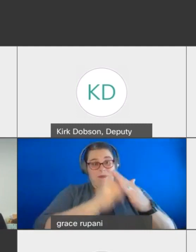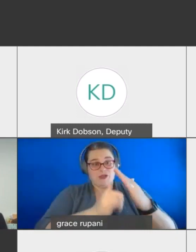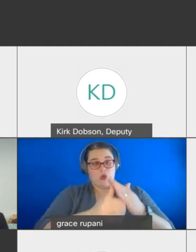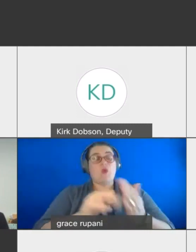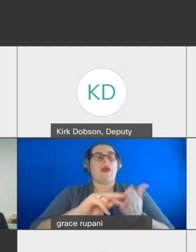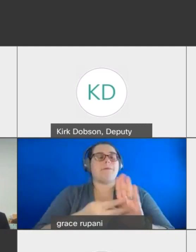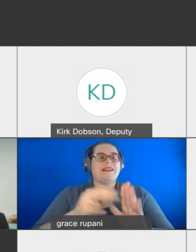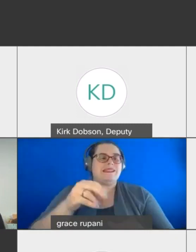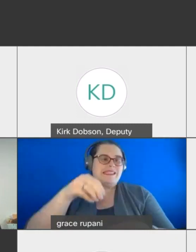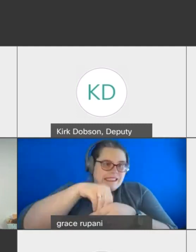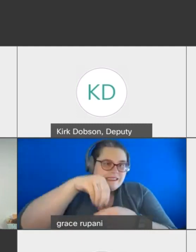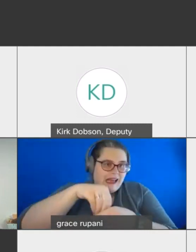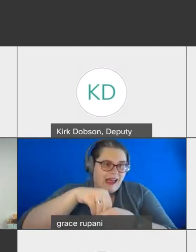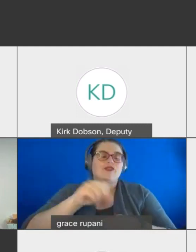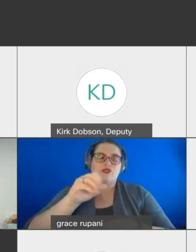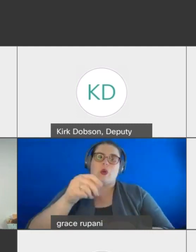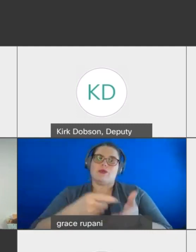so should have a face covering on.